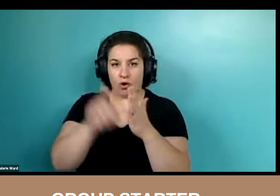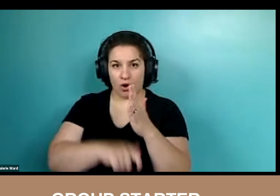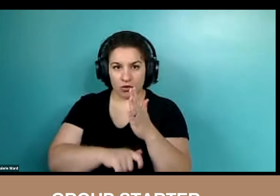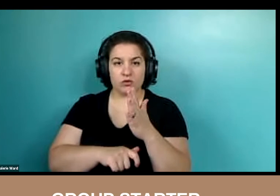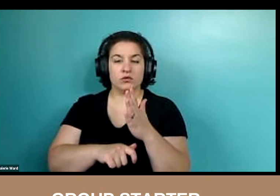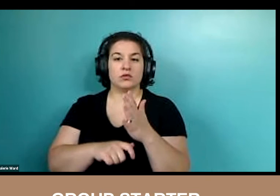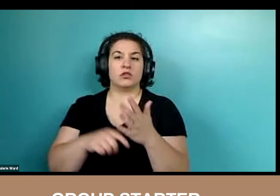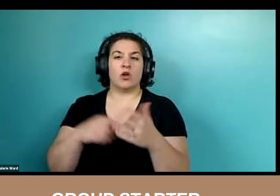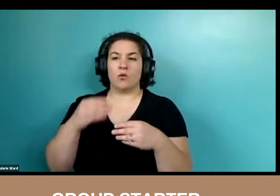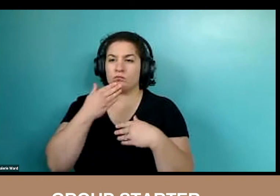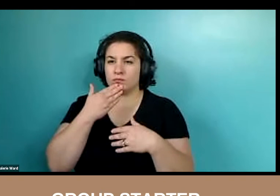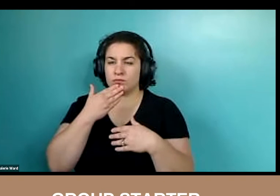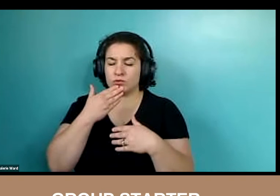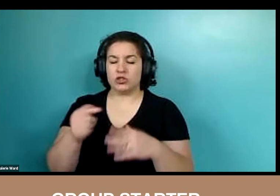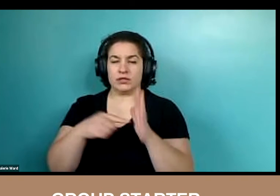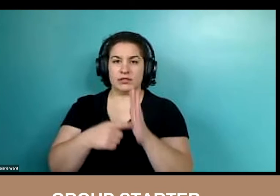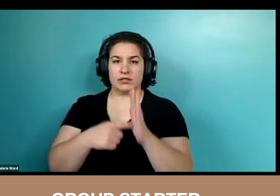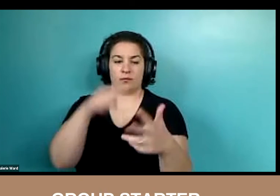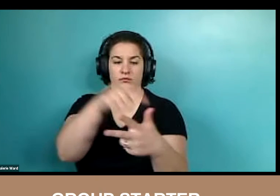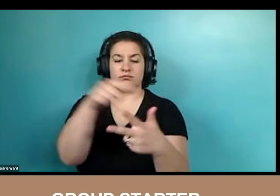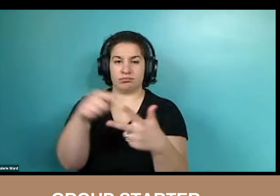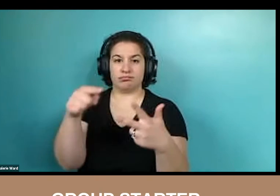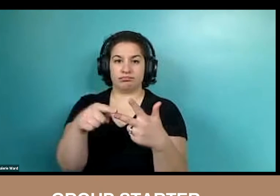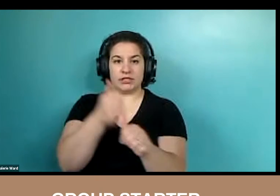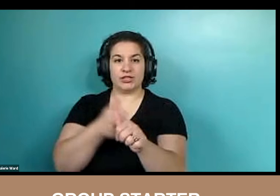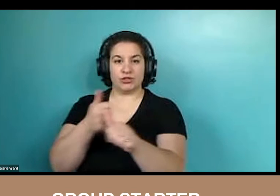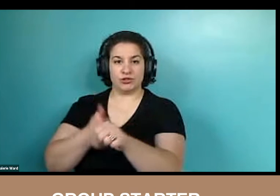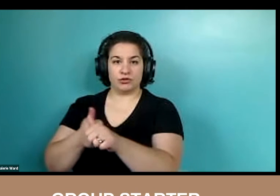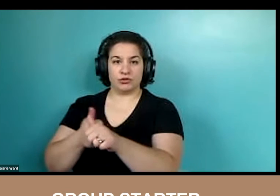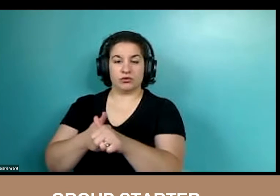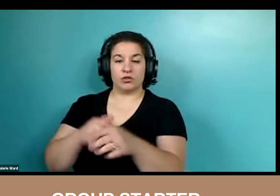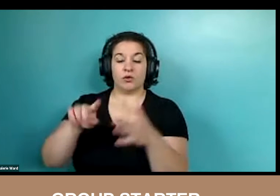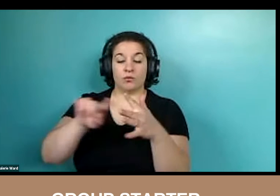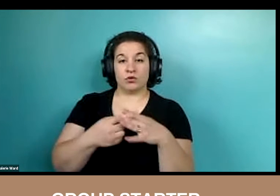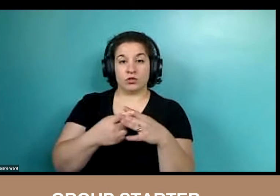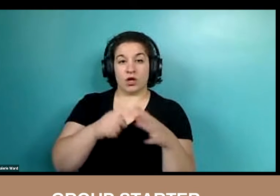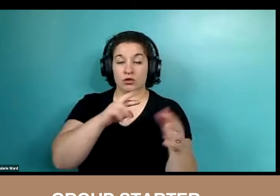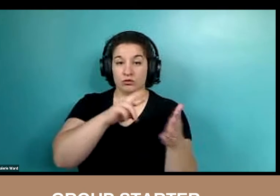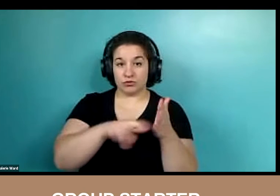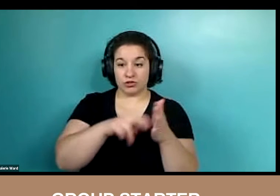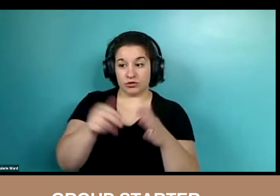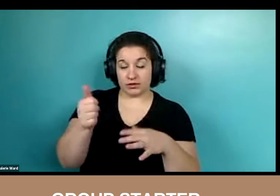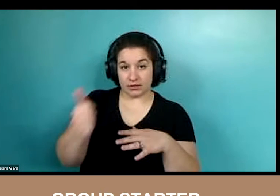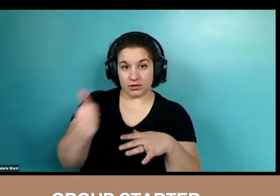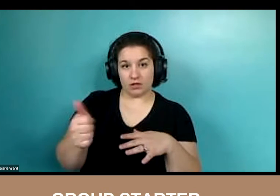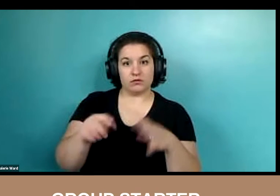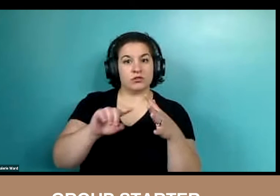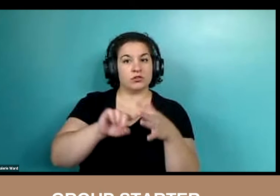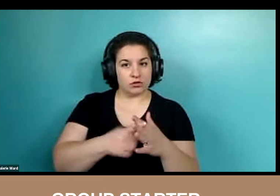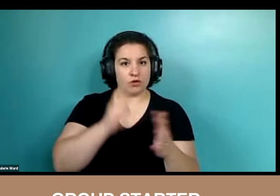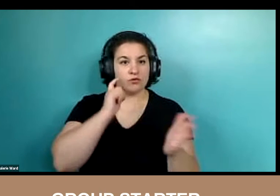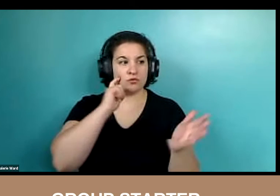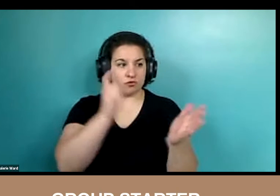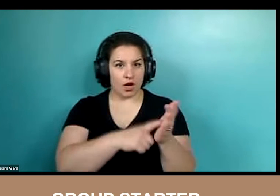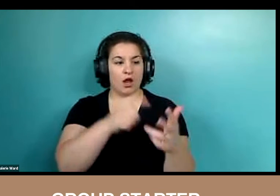all 3 things. So when they start doing research, they'll start to familiarize themselves with each of these 3